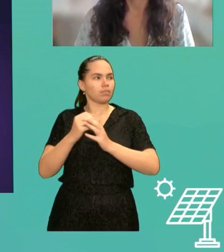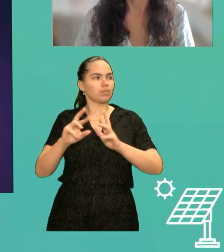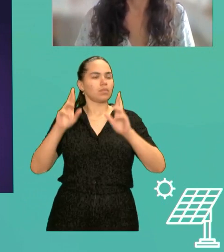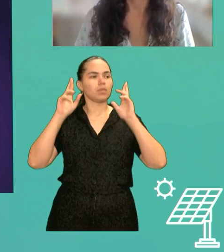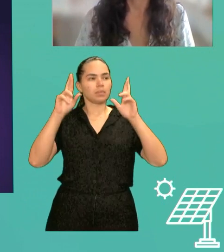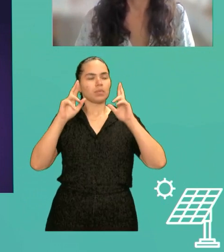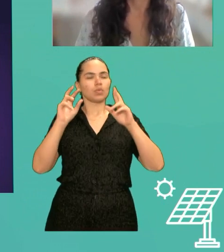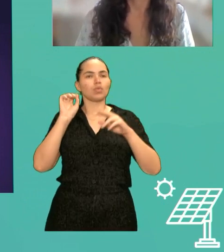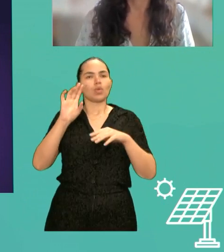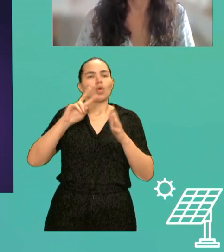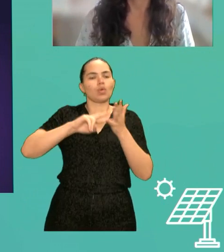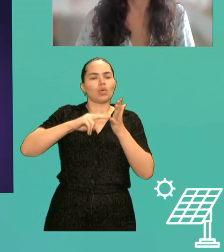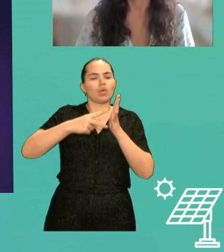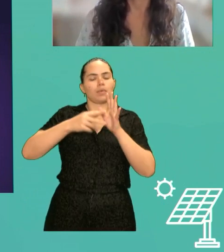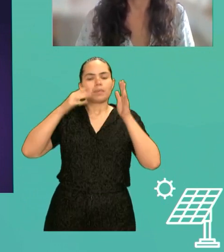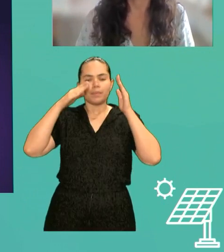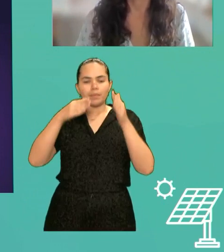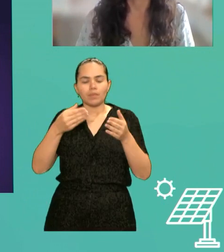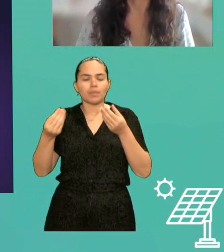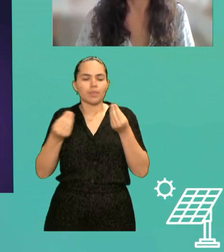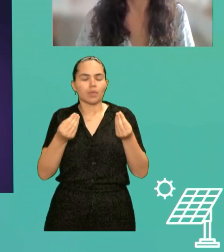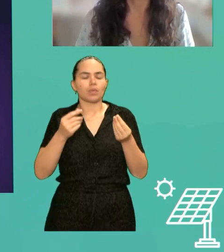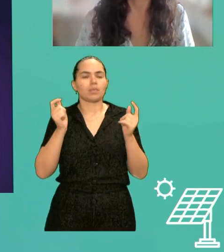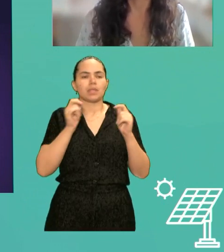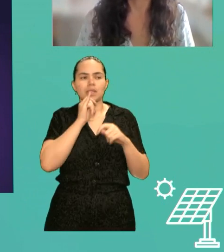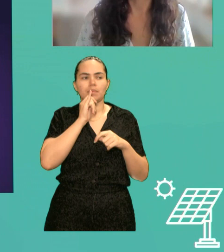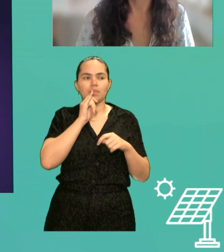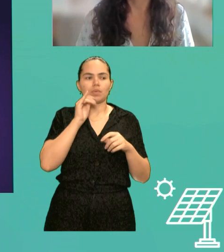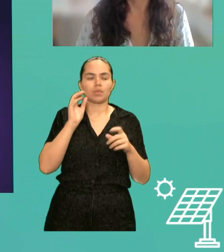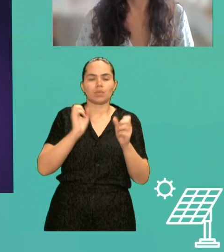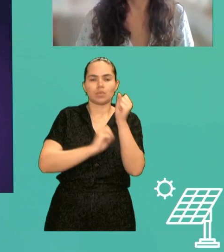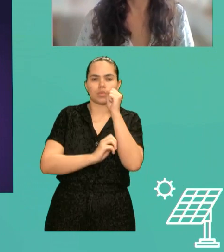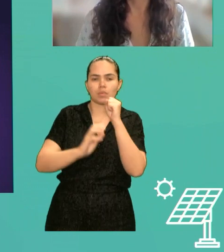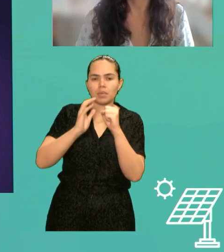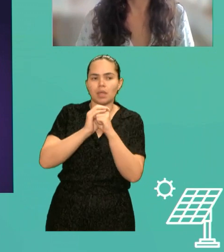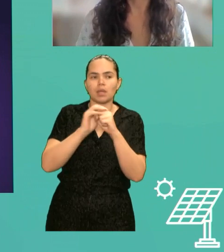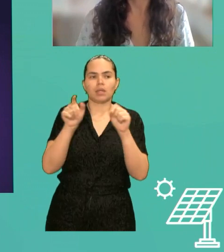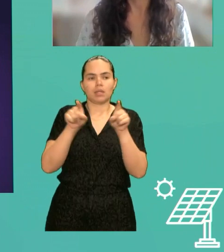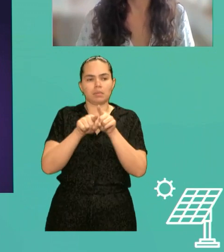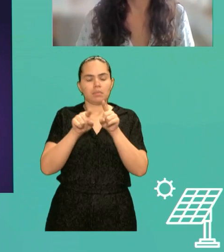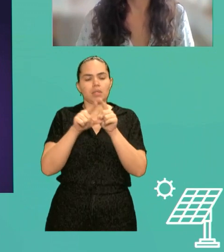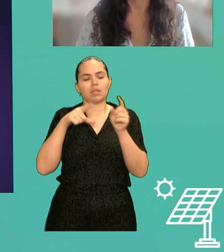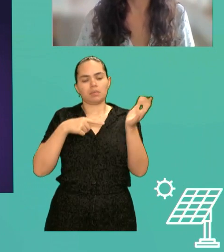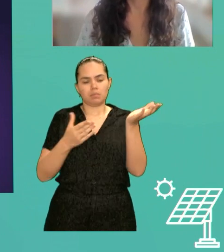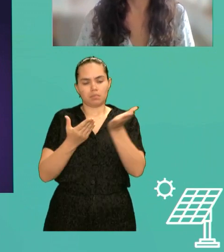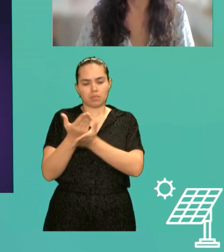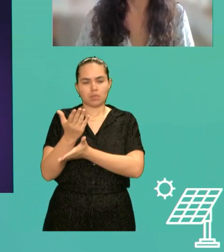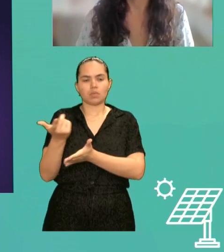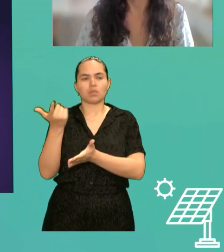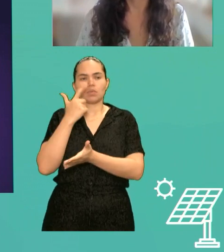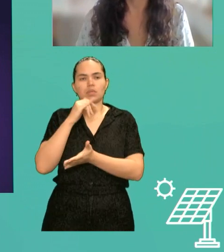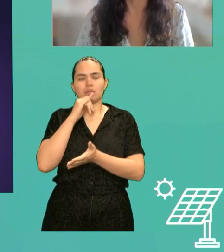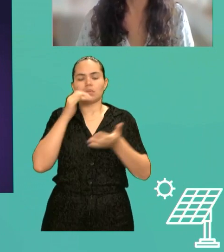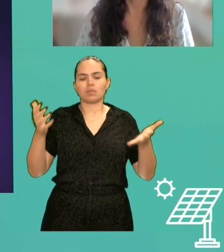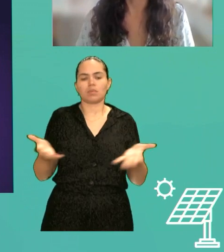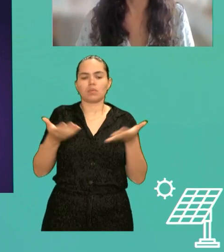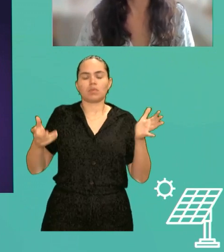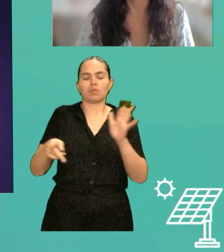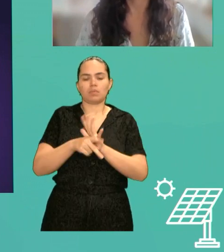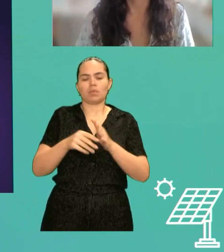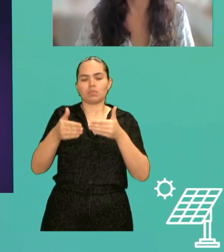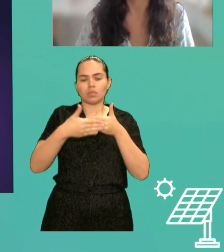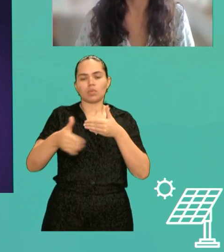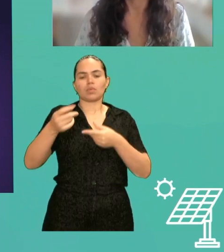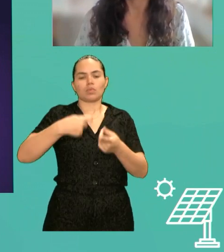à questão been creating a lot of da hope, not sustentabilidade, mas only também regarding sustainability, but do que also ela regarding